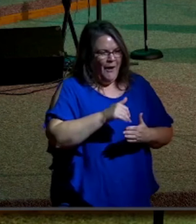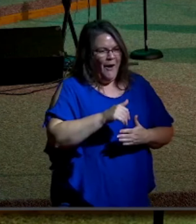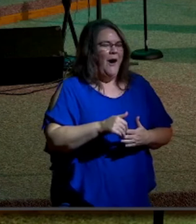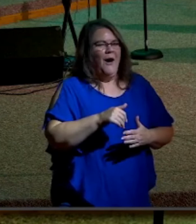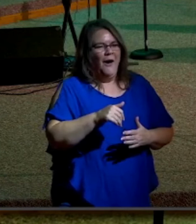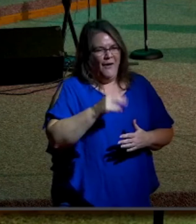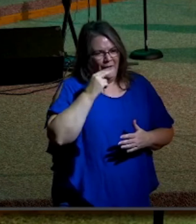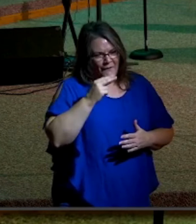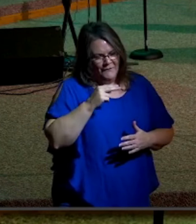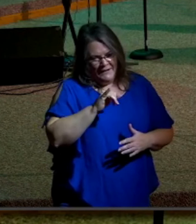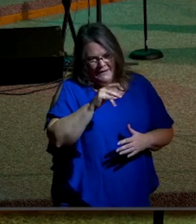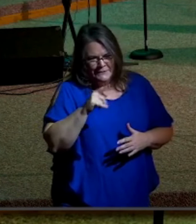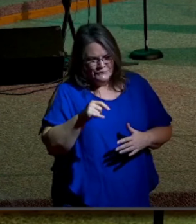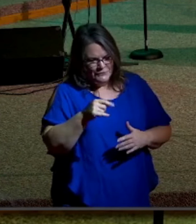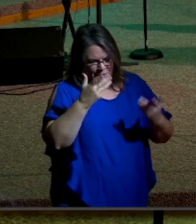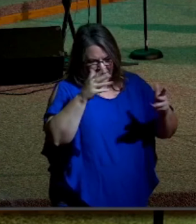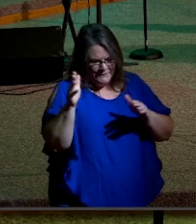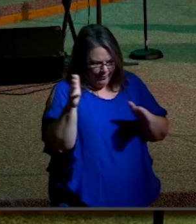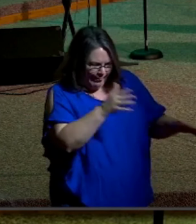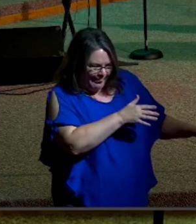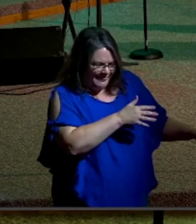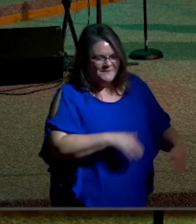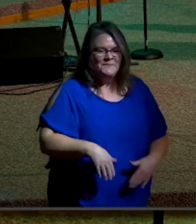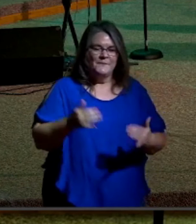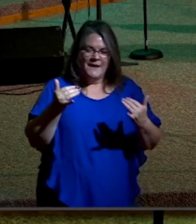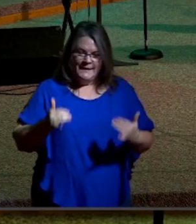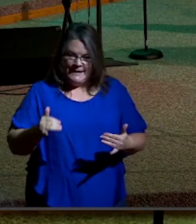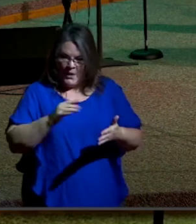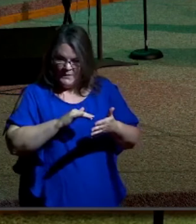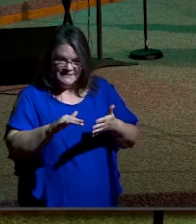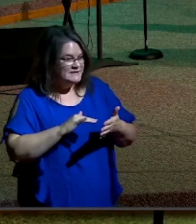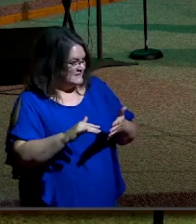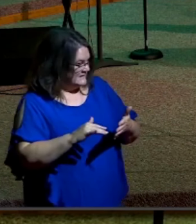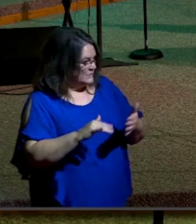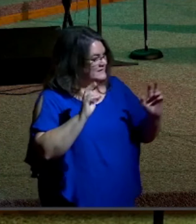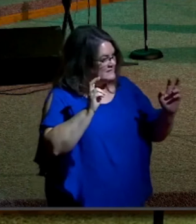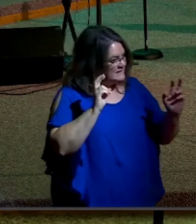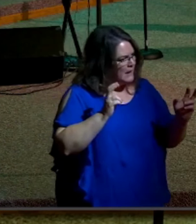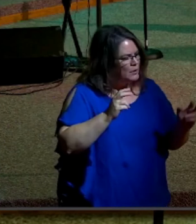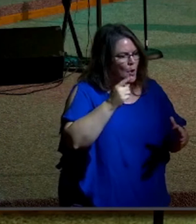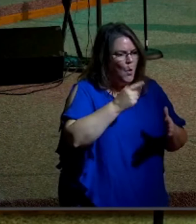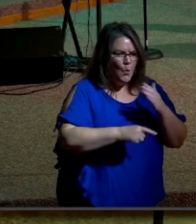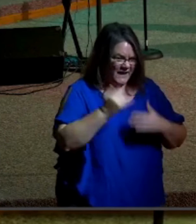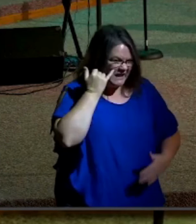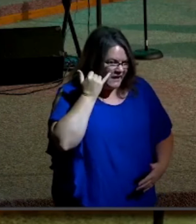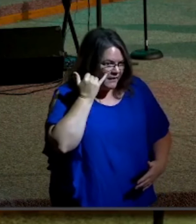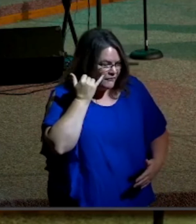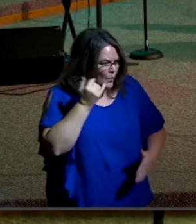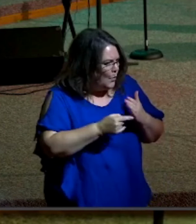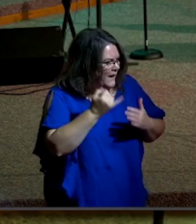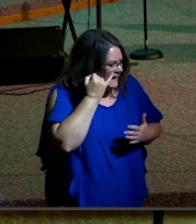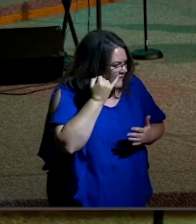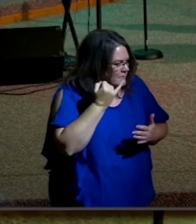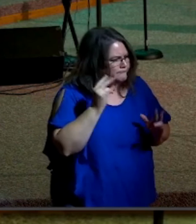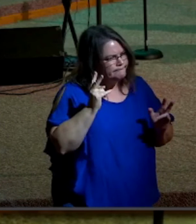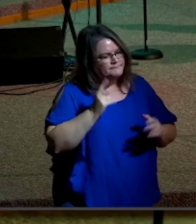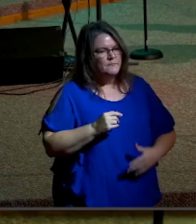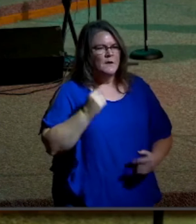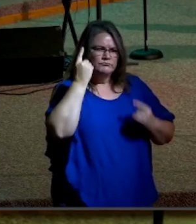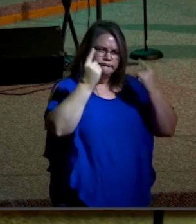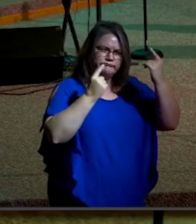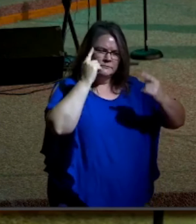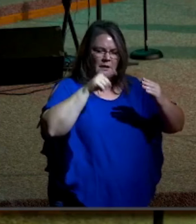All jokes aside. We're currently going through a sermon series titled, What If? And we've been thinking about the